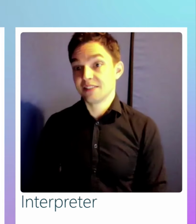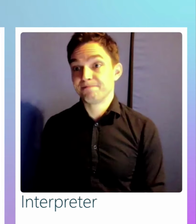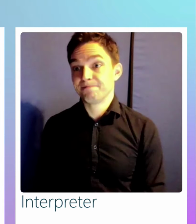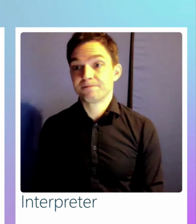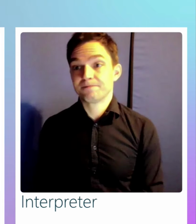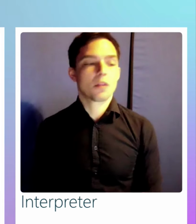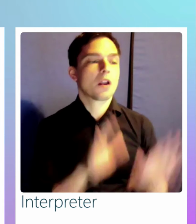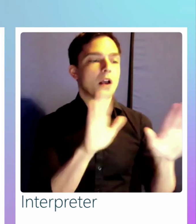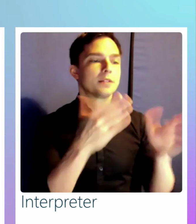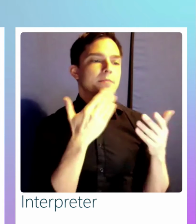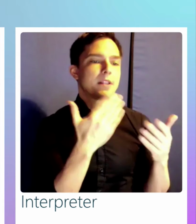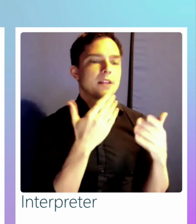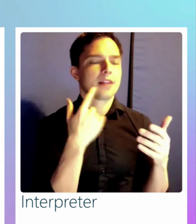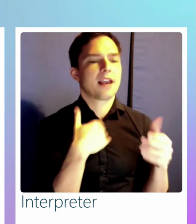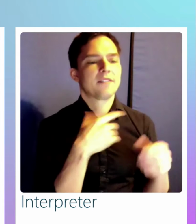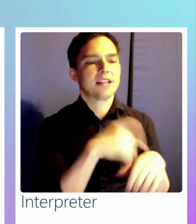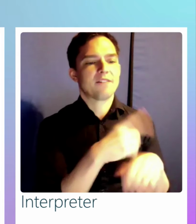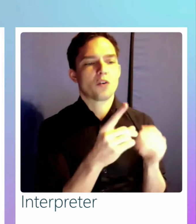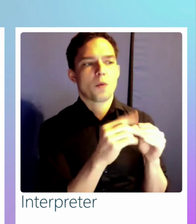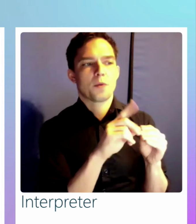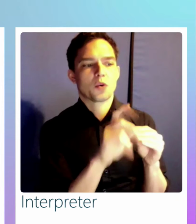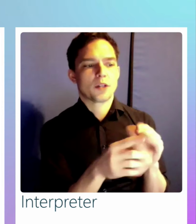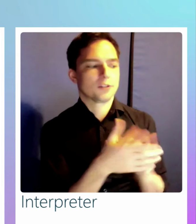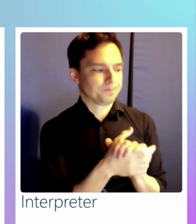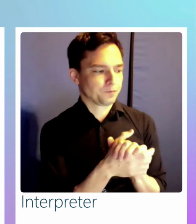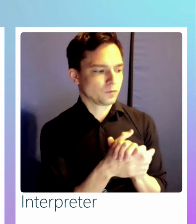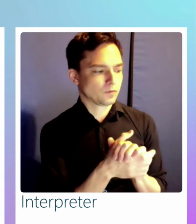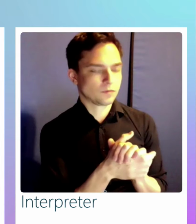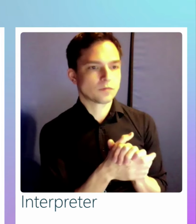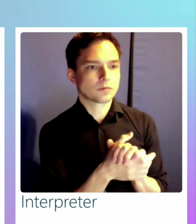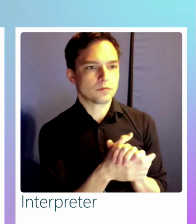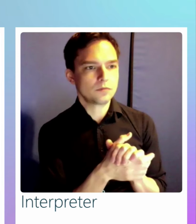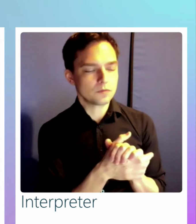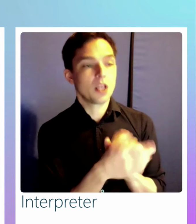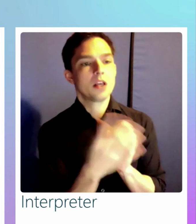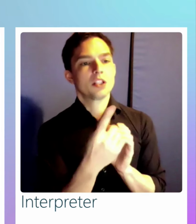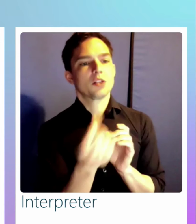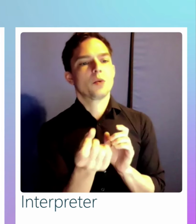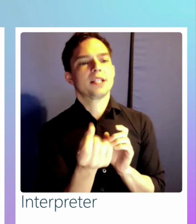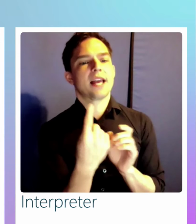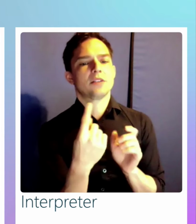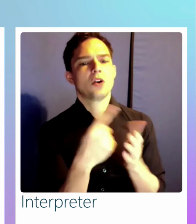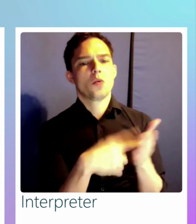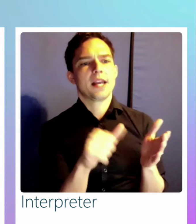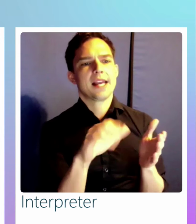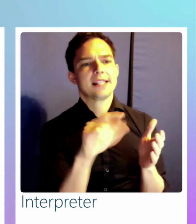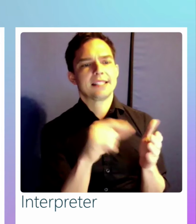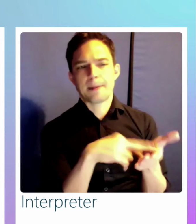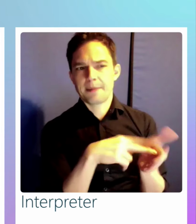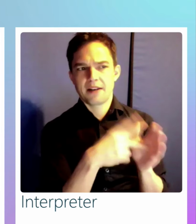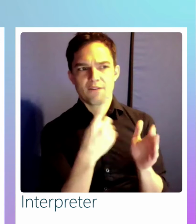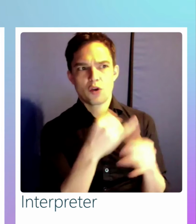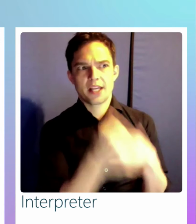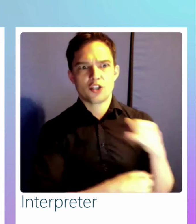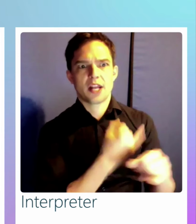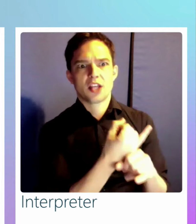Awesome. Thank you. I think we have time for one more question. And someone asked, what does ACT mean for